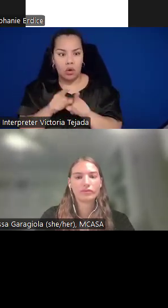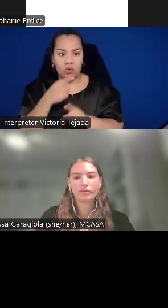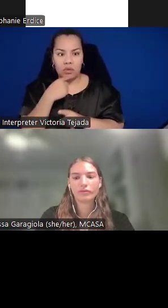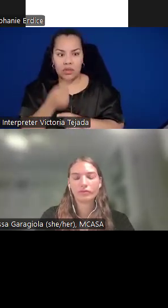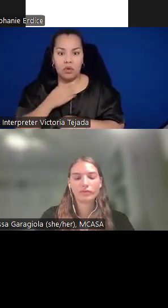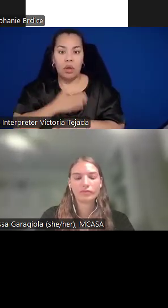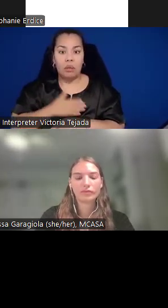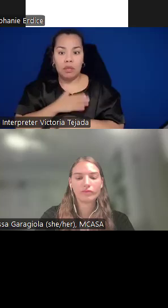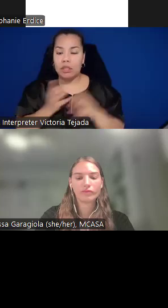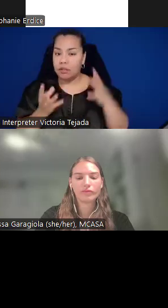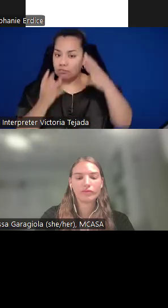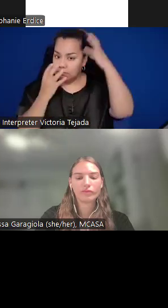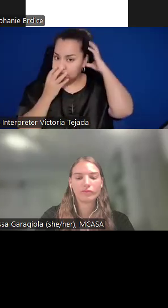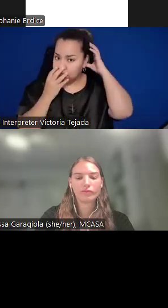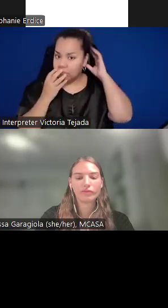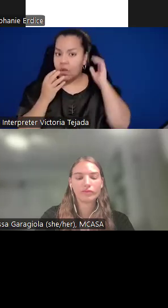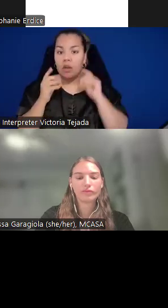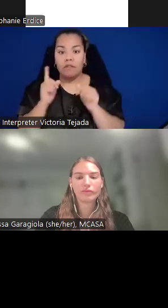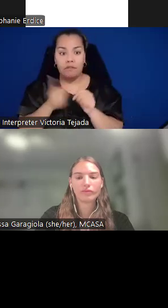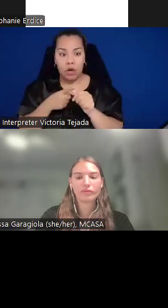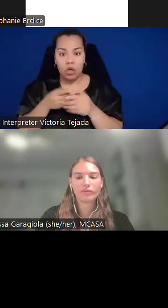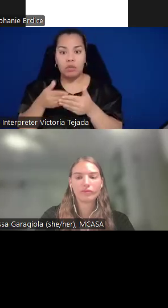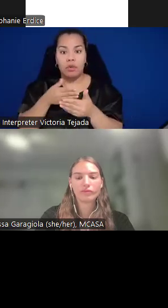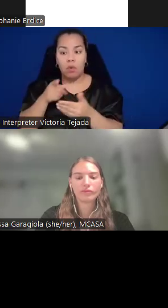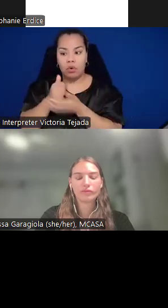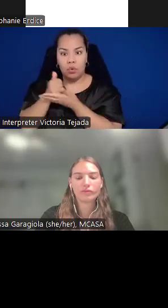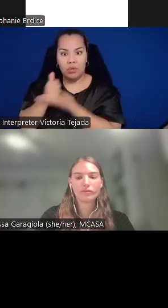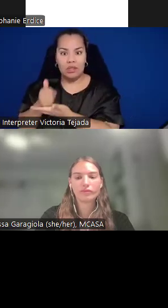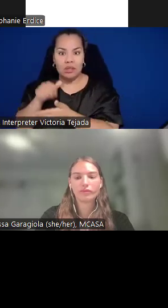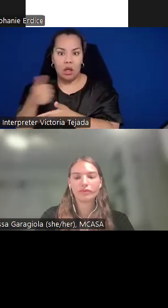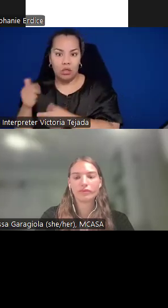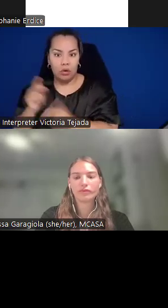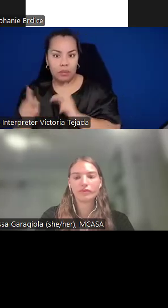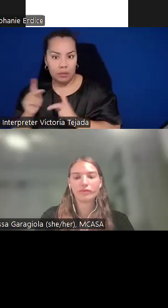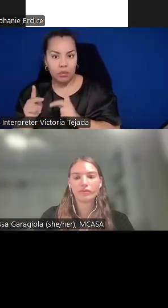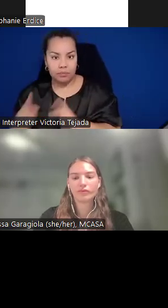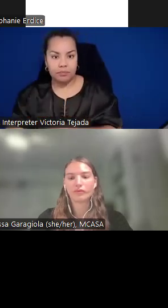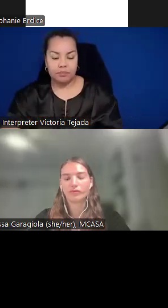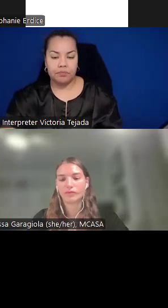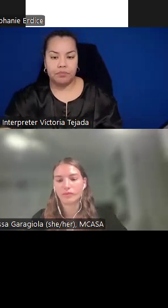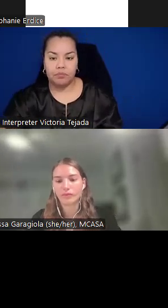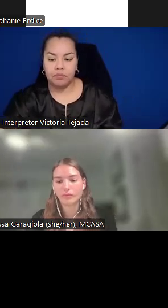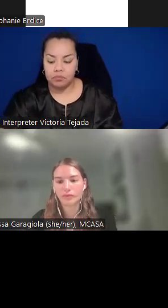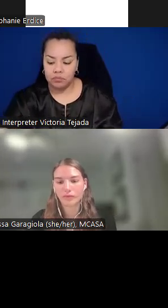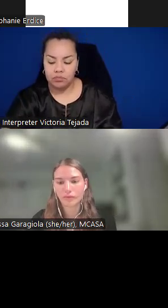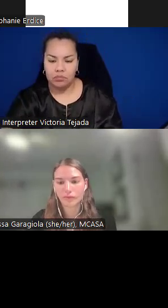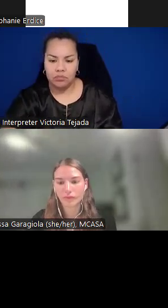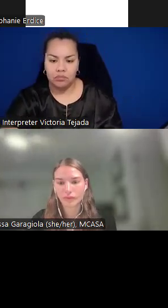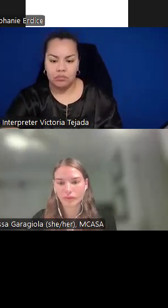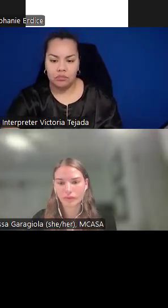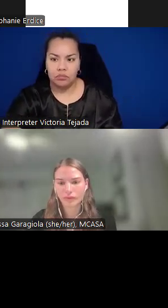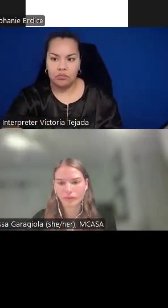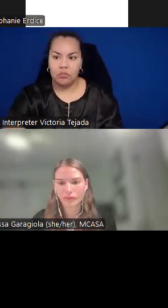put your mask on you first before assisting other people. Now, every time I travel